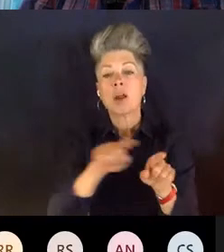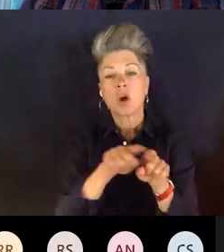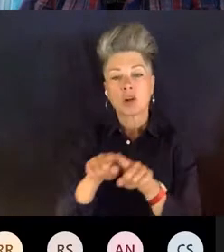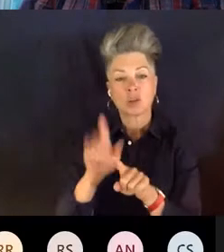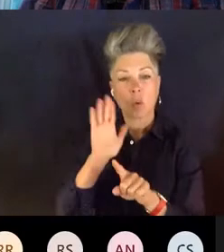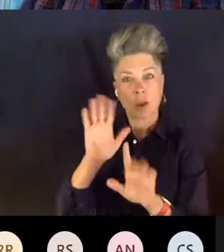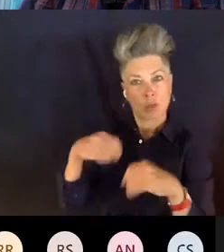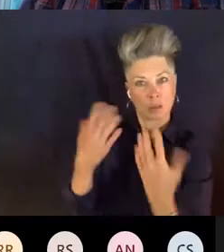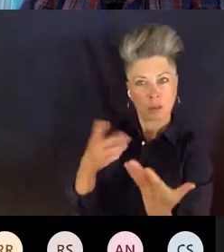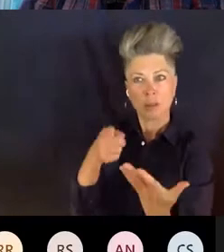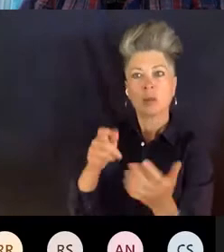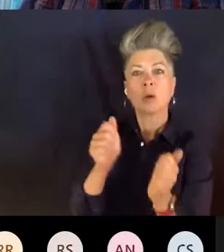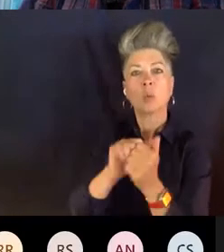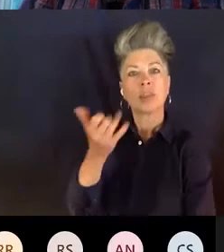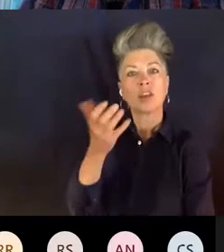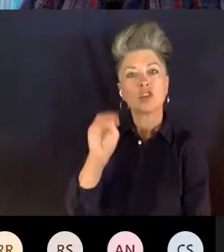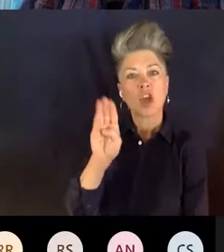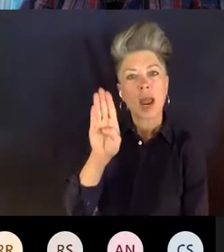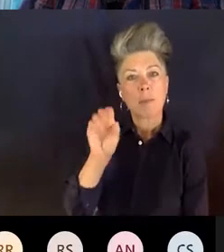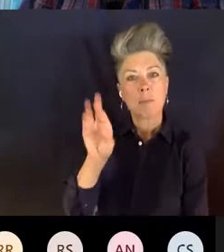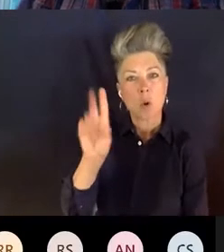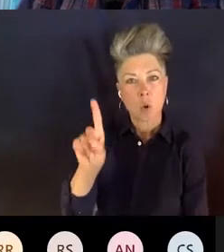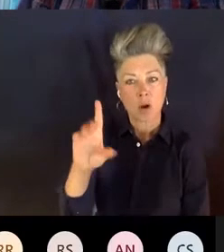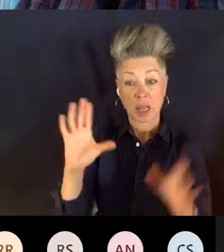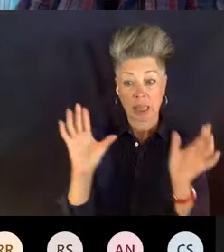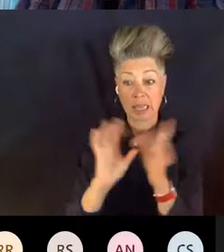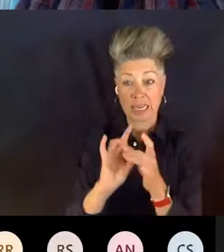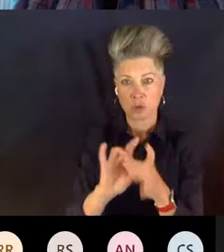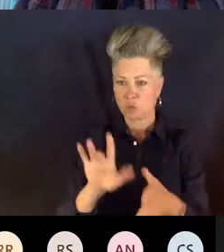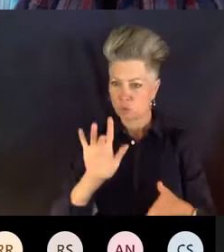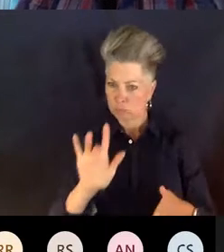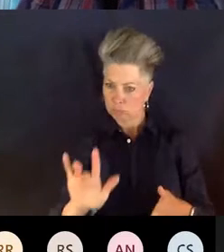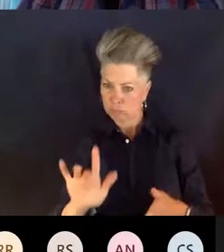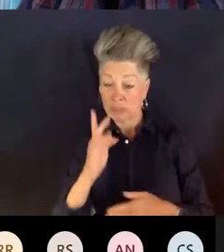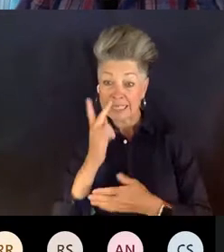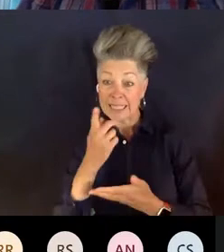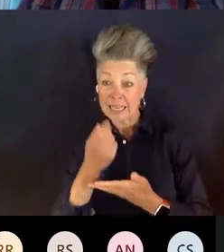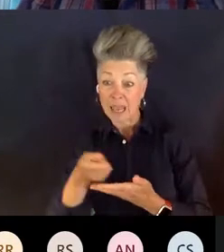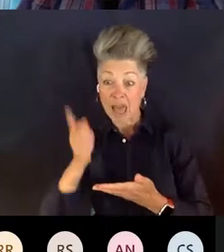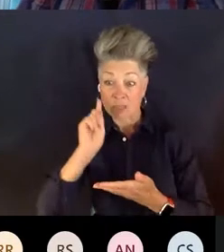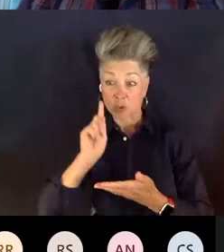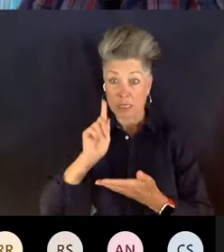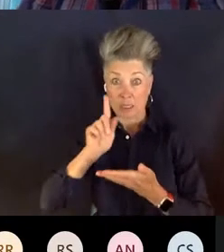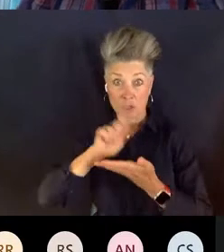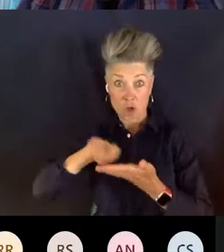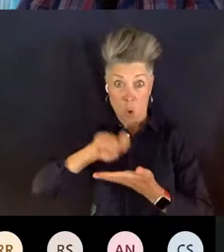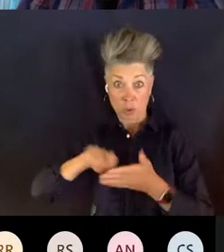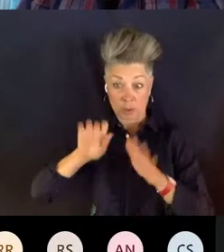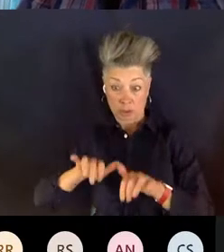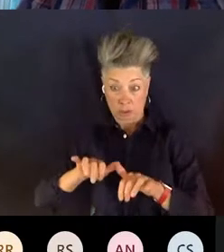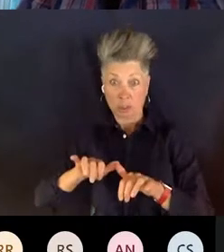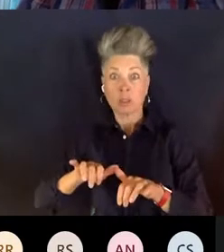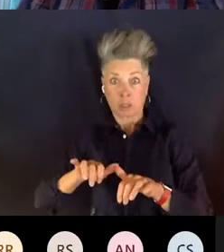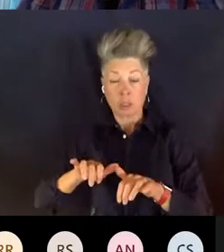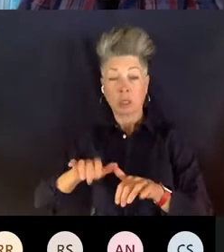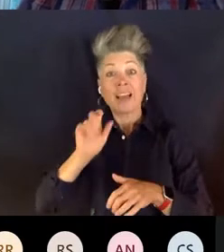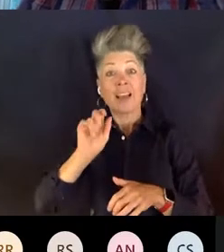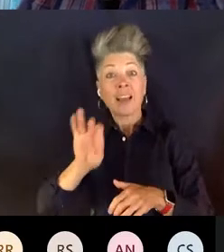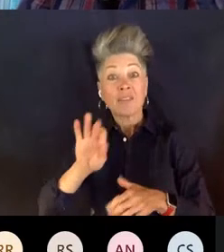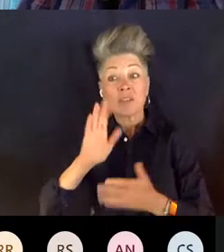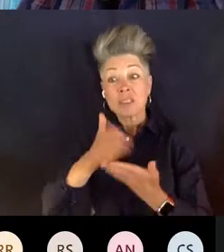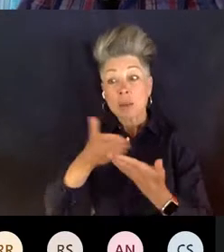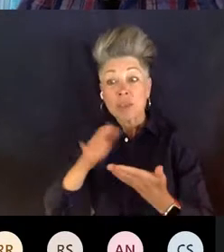the Jamboard links to go into the notes from last week, so that if there are some things that you think should